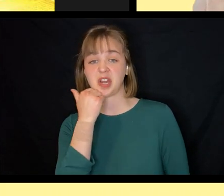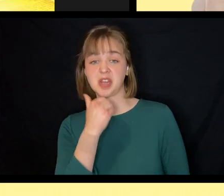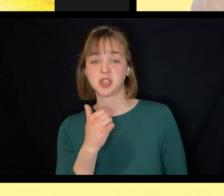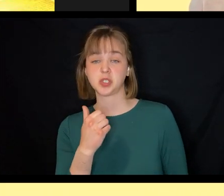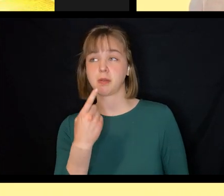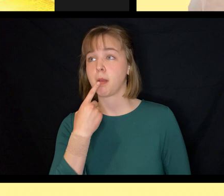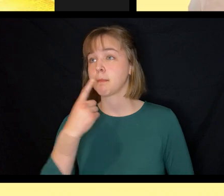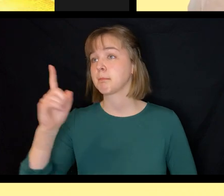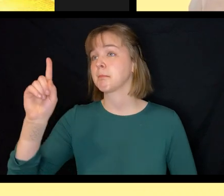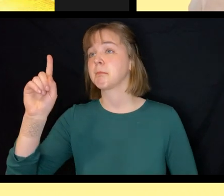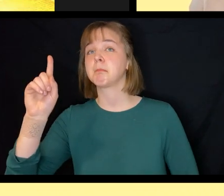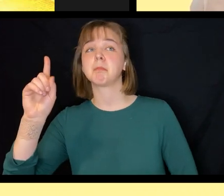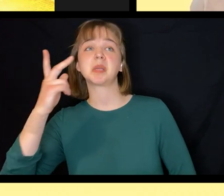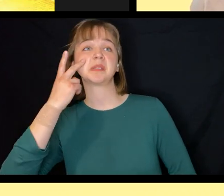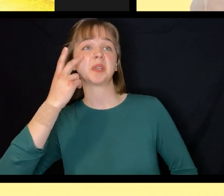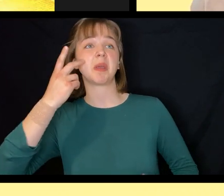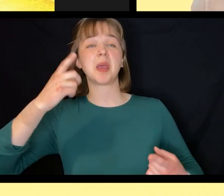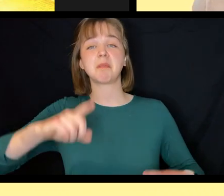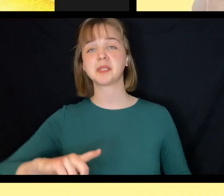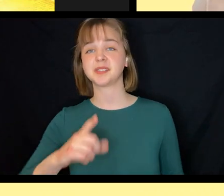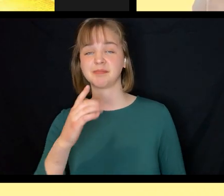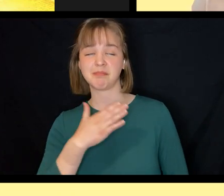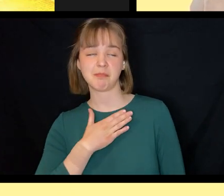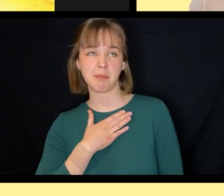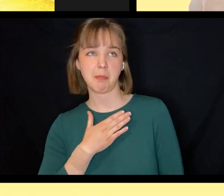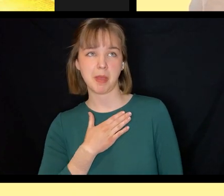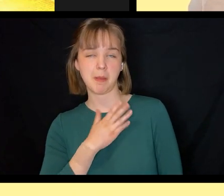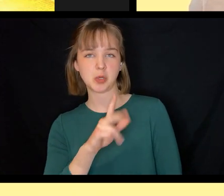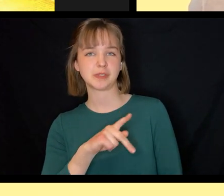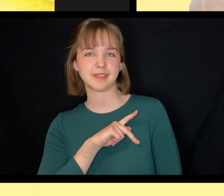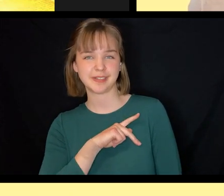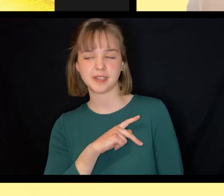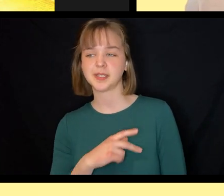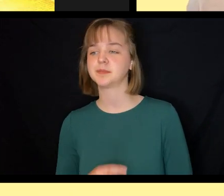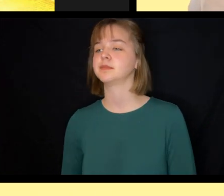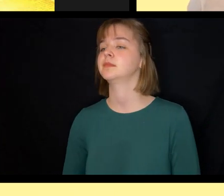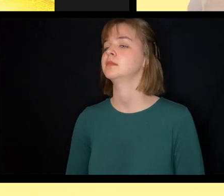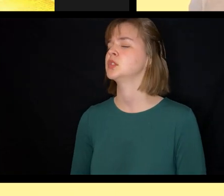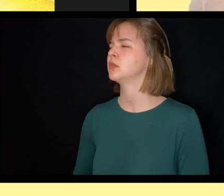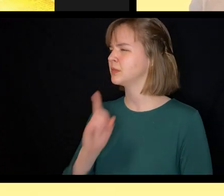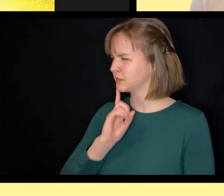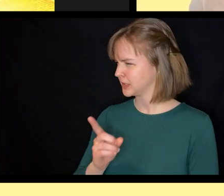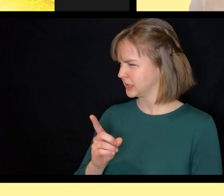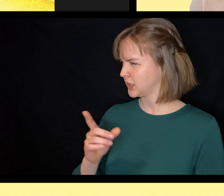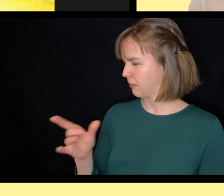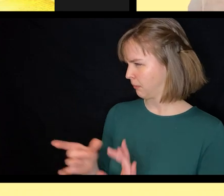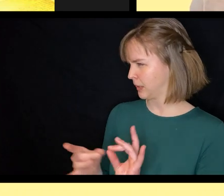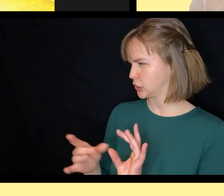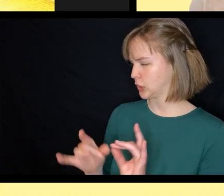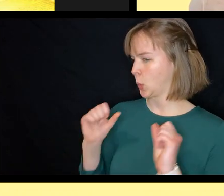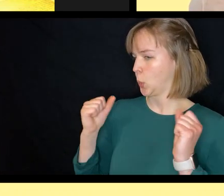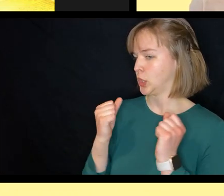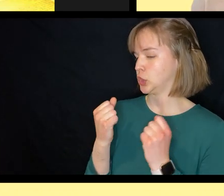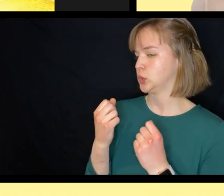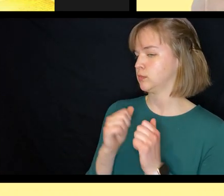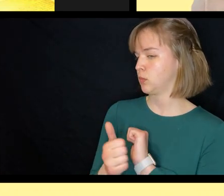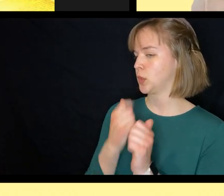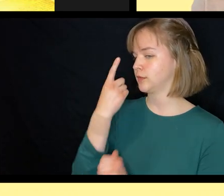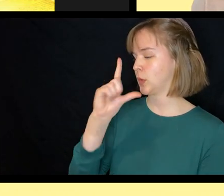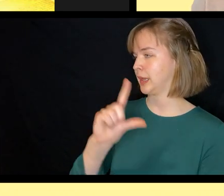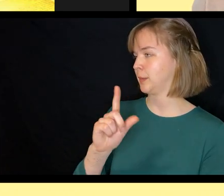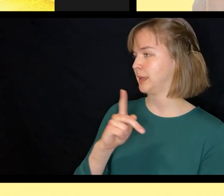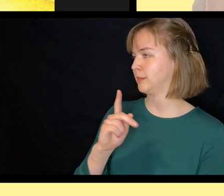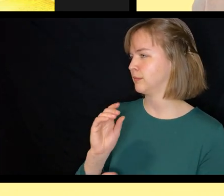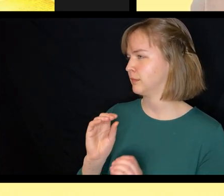just sort of roll with the flow. Yeah, no, that's great. I didn't know that there were no winter sports for little people.